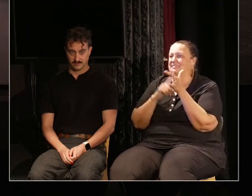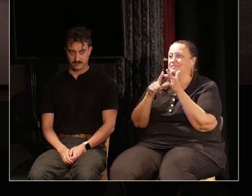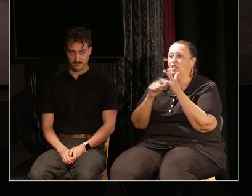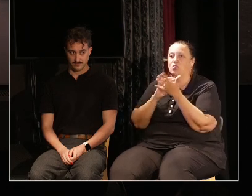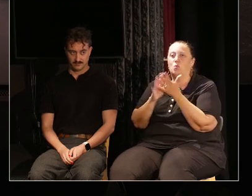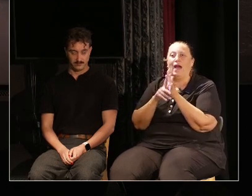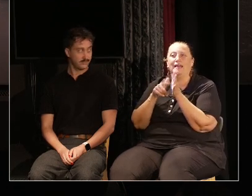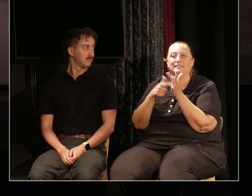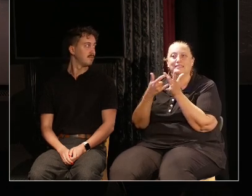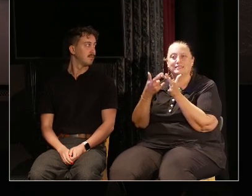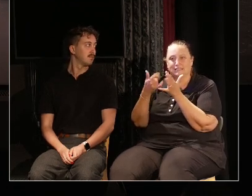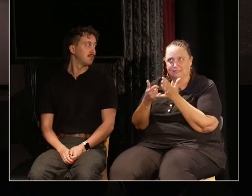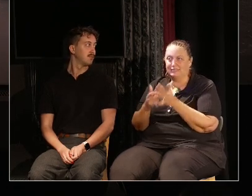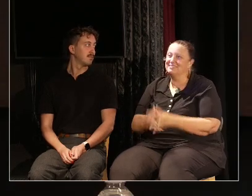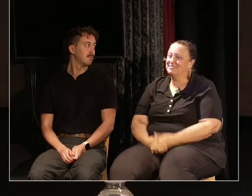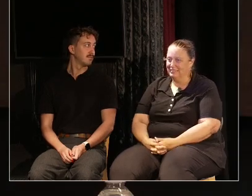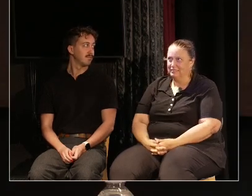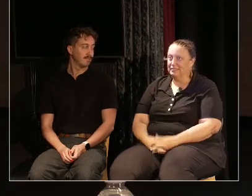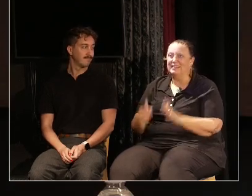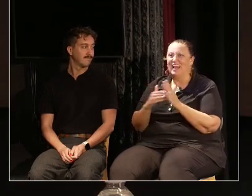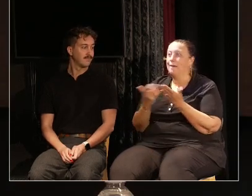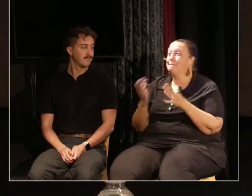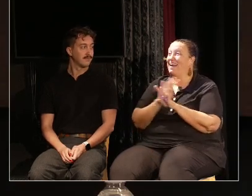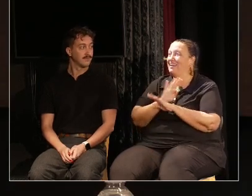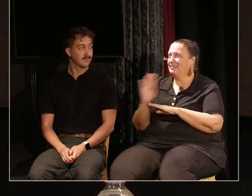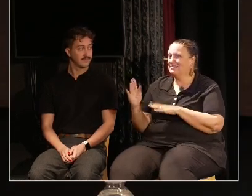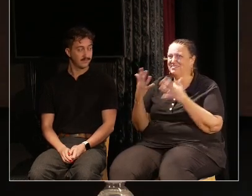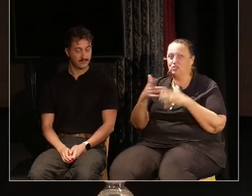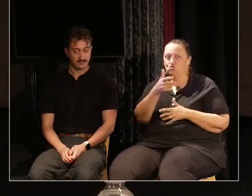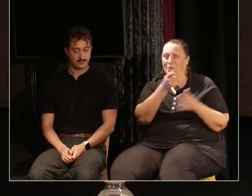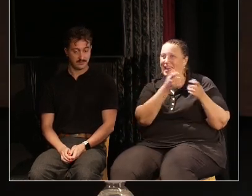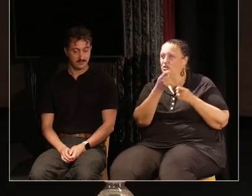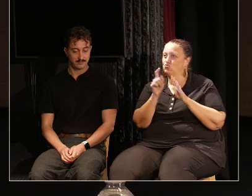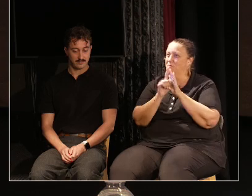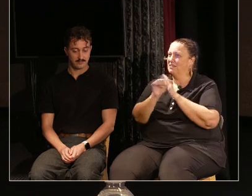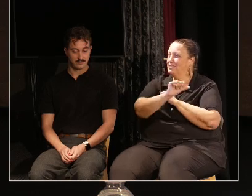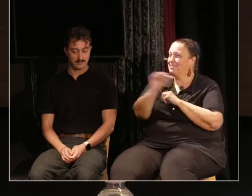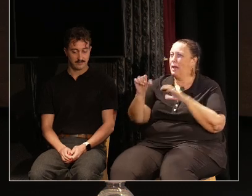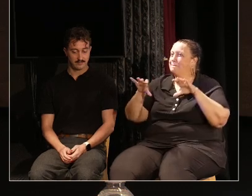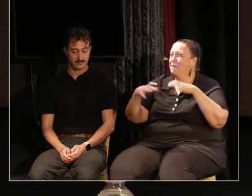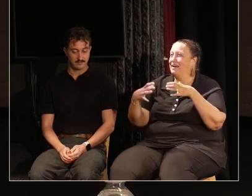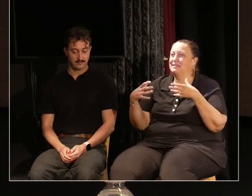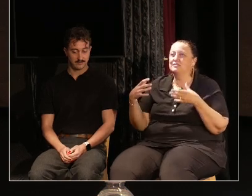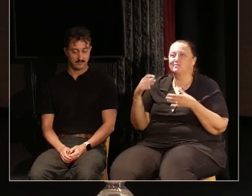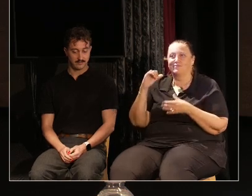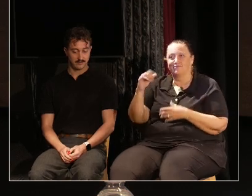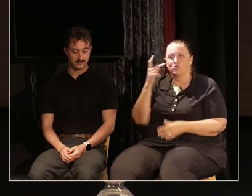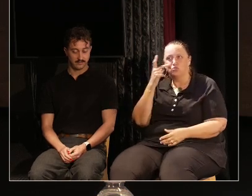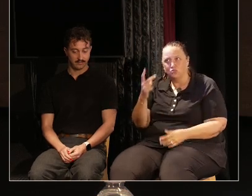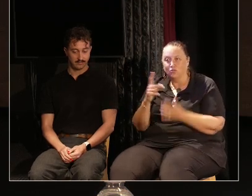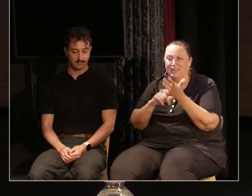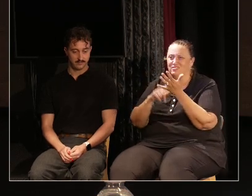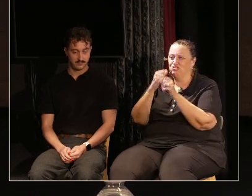Thank you all for being here. Now, our panellists have been nominated to represent the views of their party, so LGBTQI